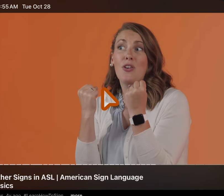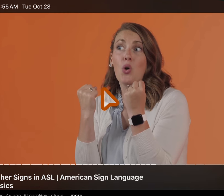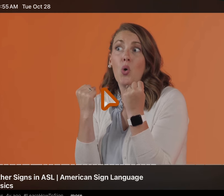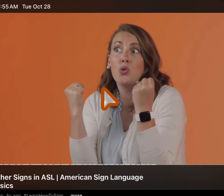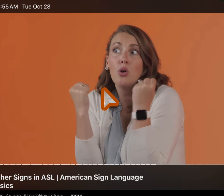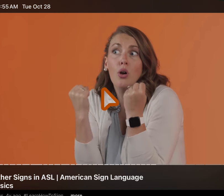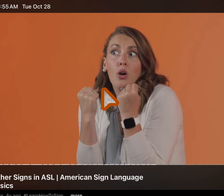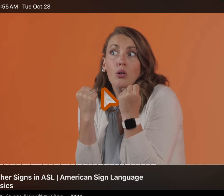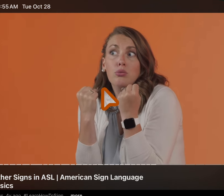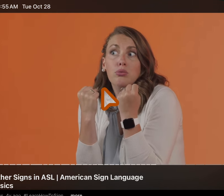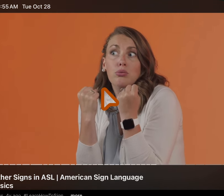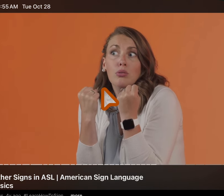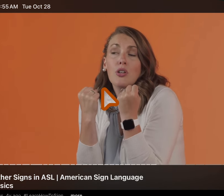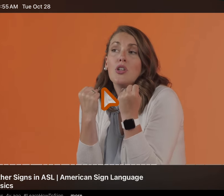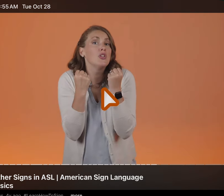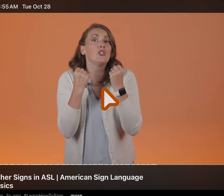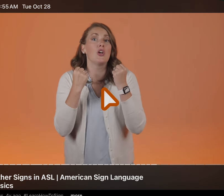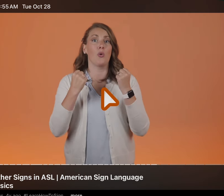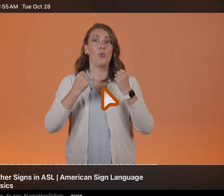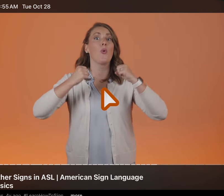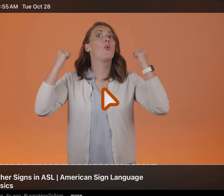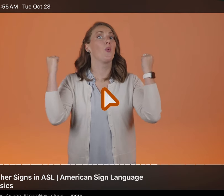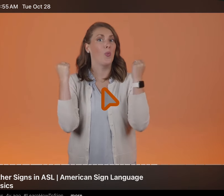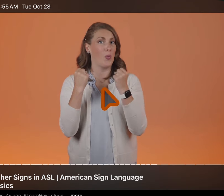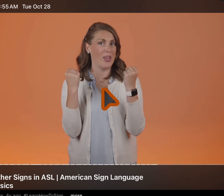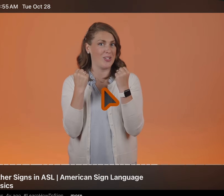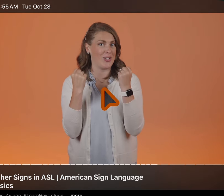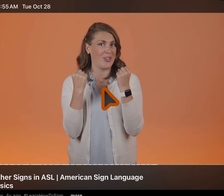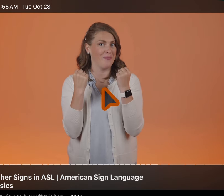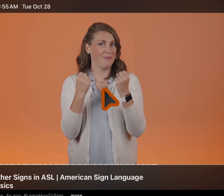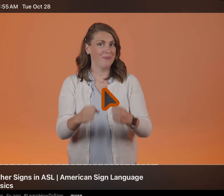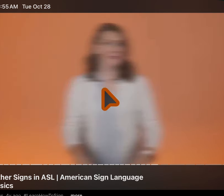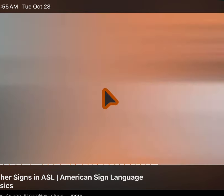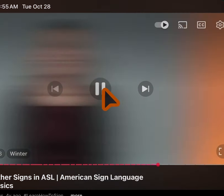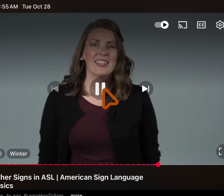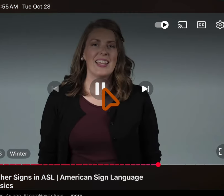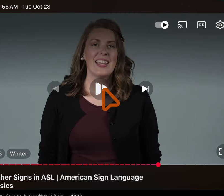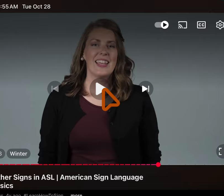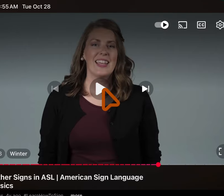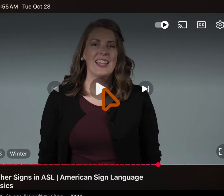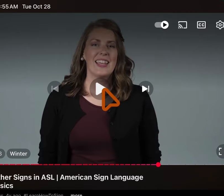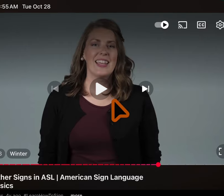the sign for cold. So, winter.